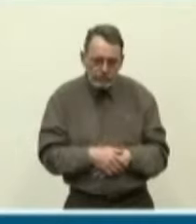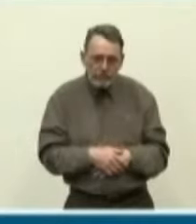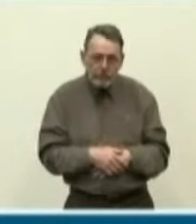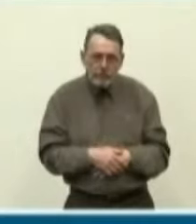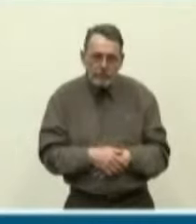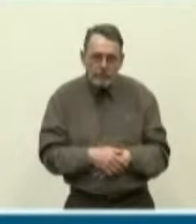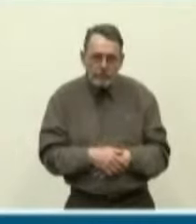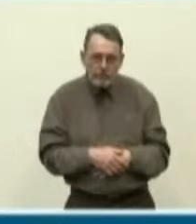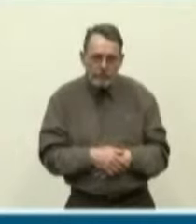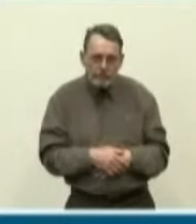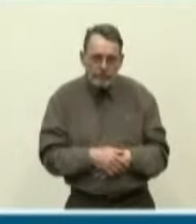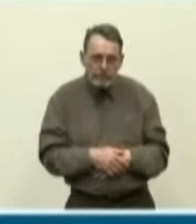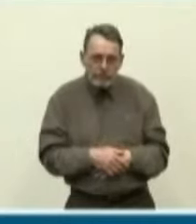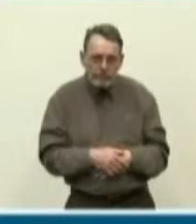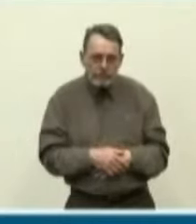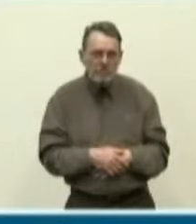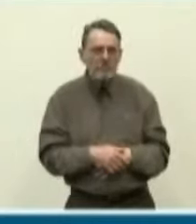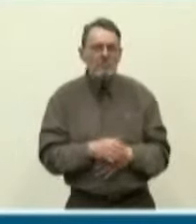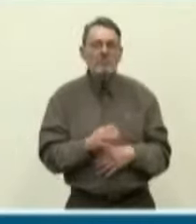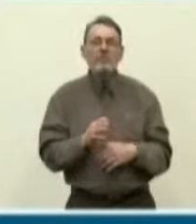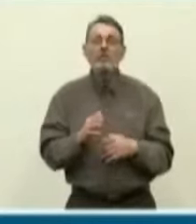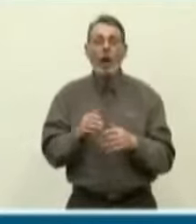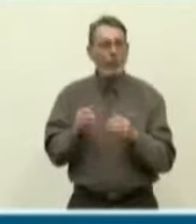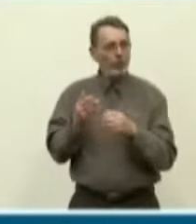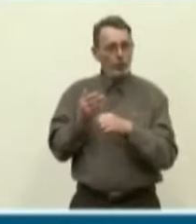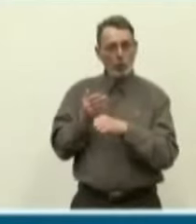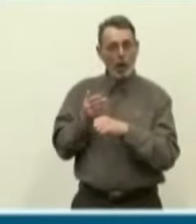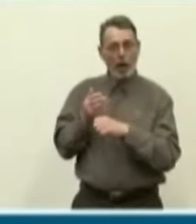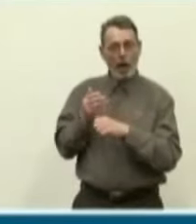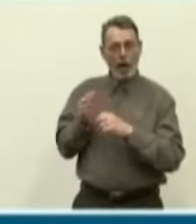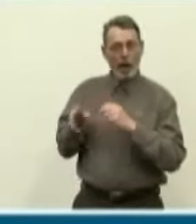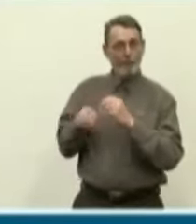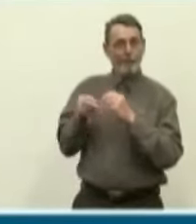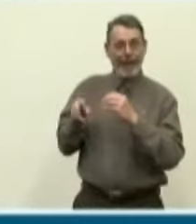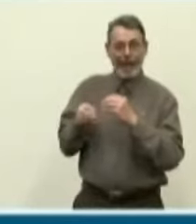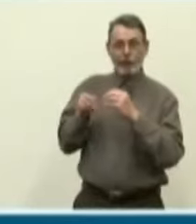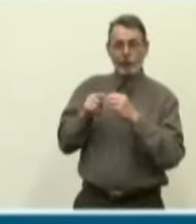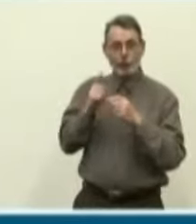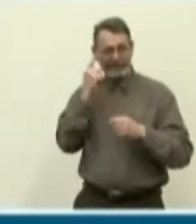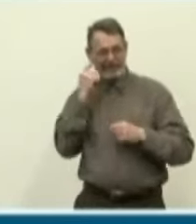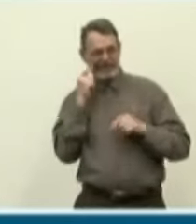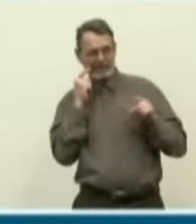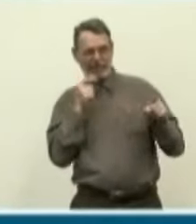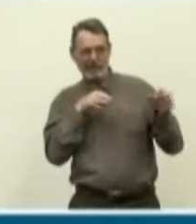Adam 13 Charles with updated suspect description. Go ahead.